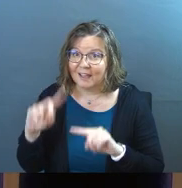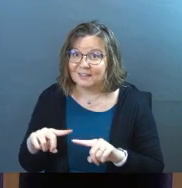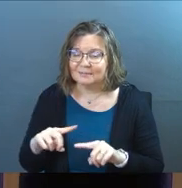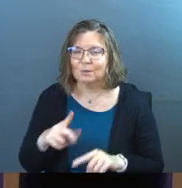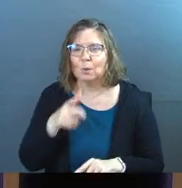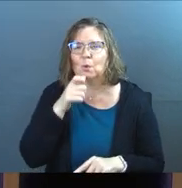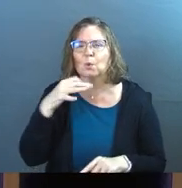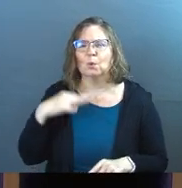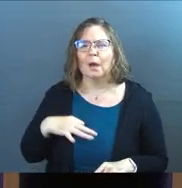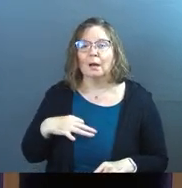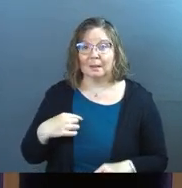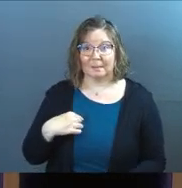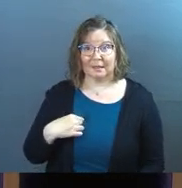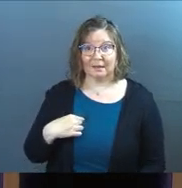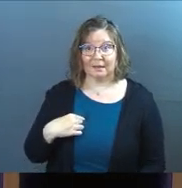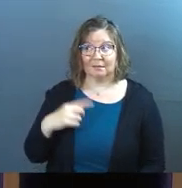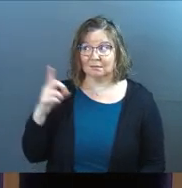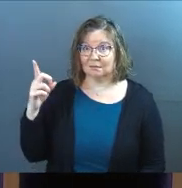guess who I give the credit to?